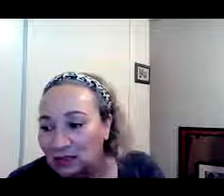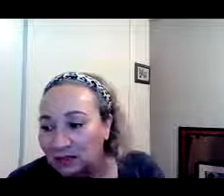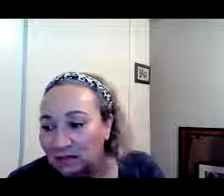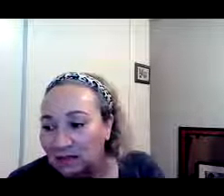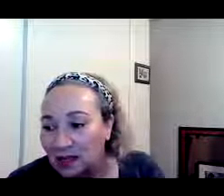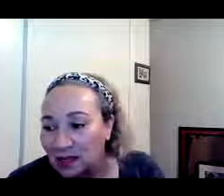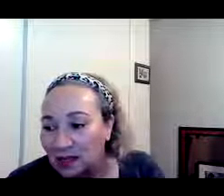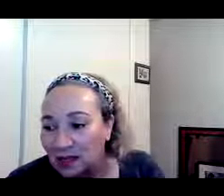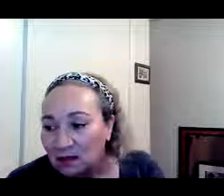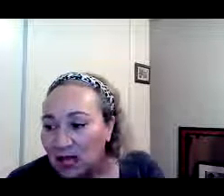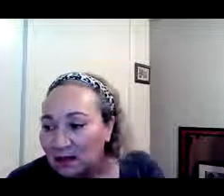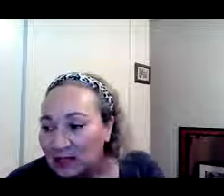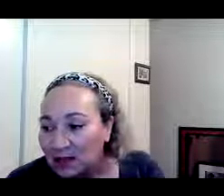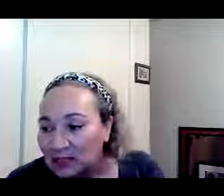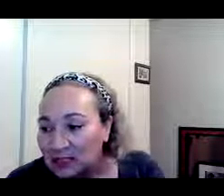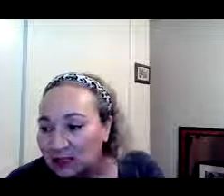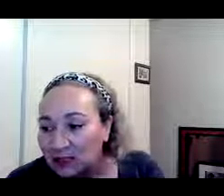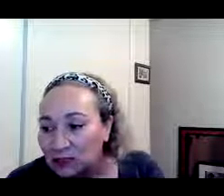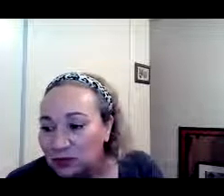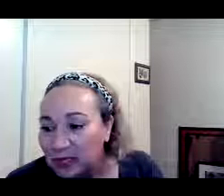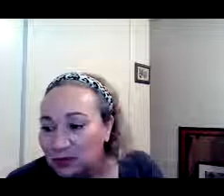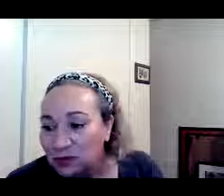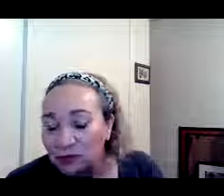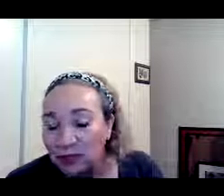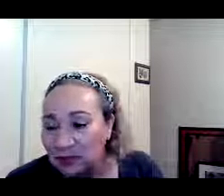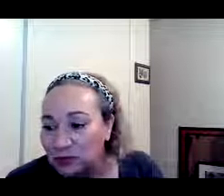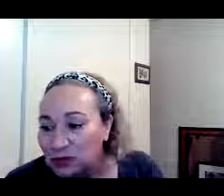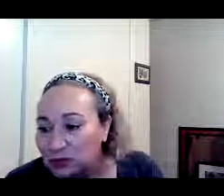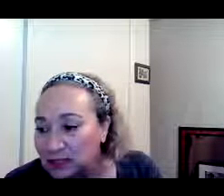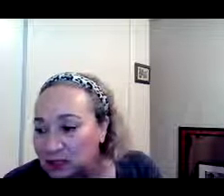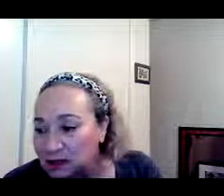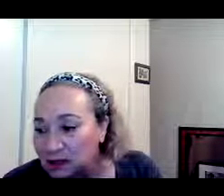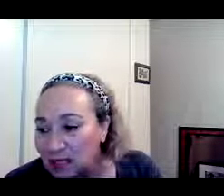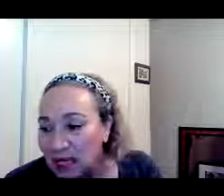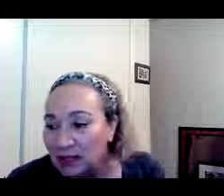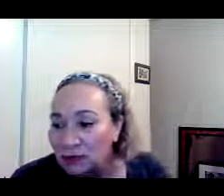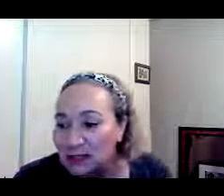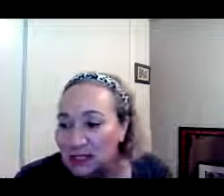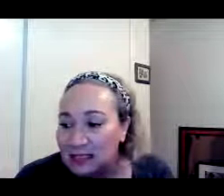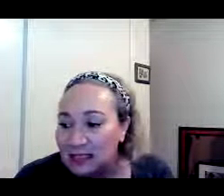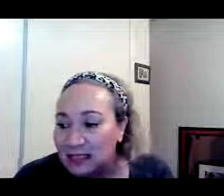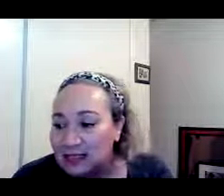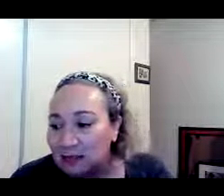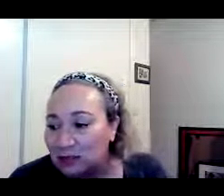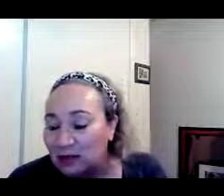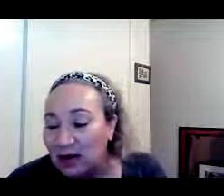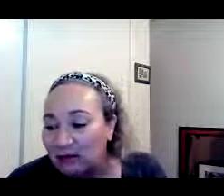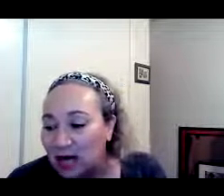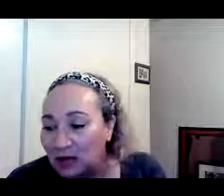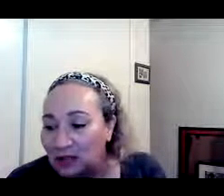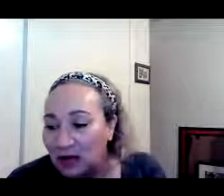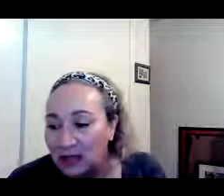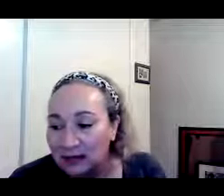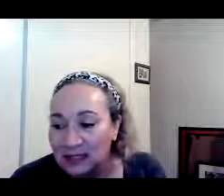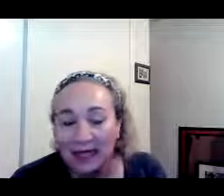counselor. Behind that tough exterior is truly a counselor who loves our students and who possesses an exceptional amount of